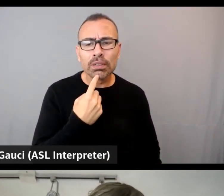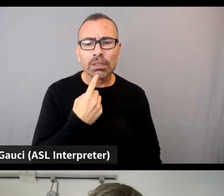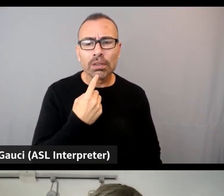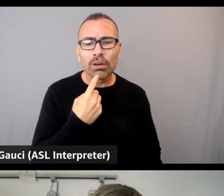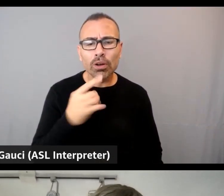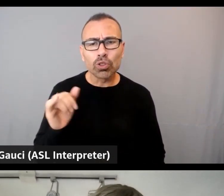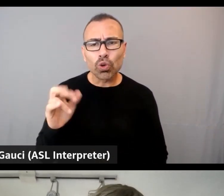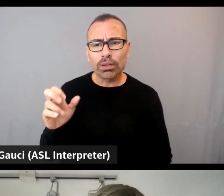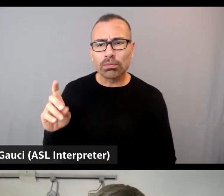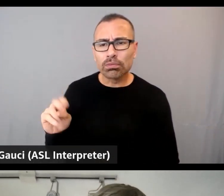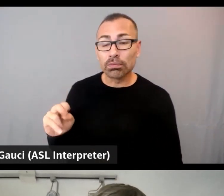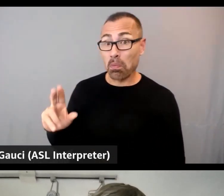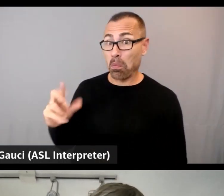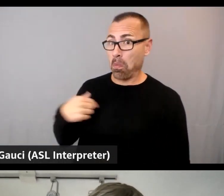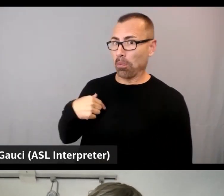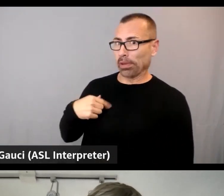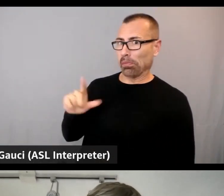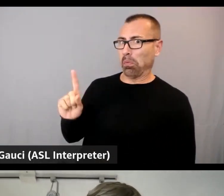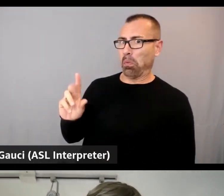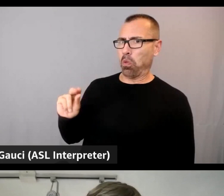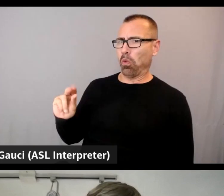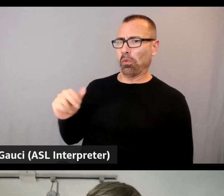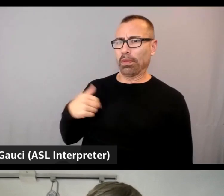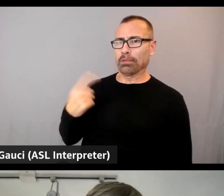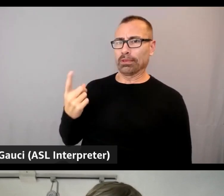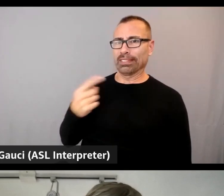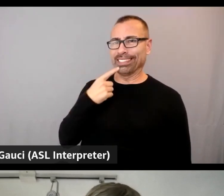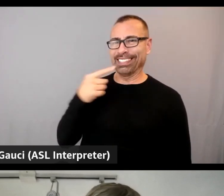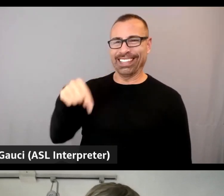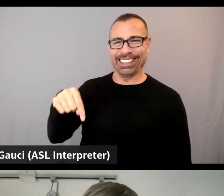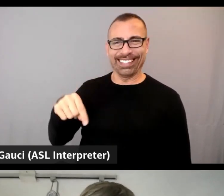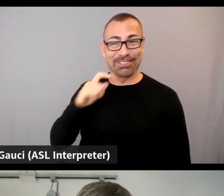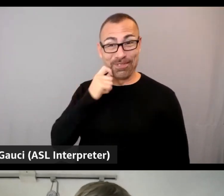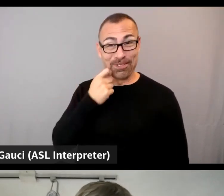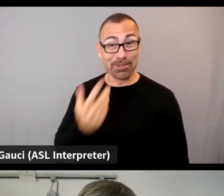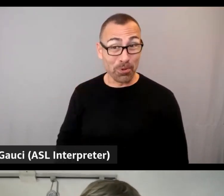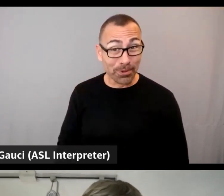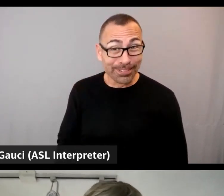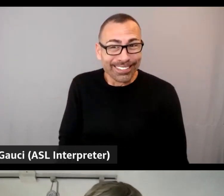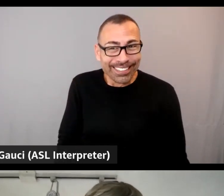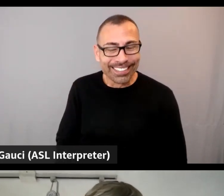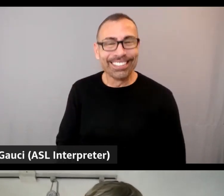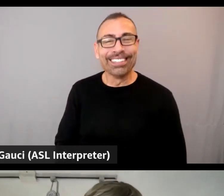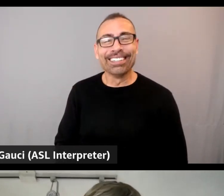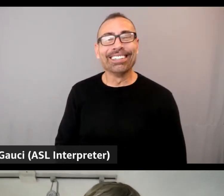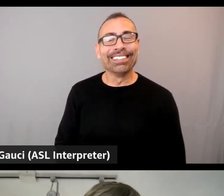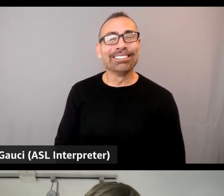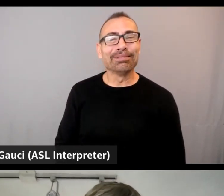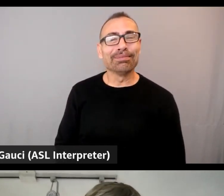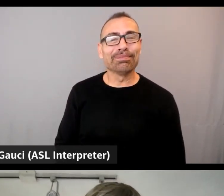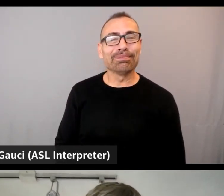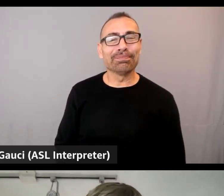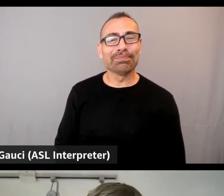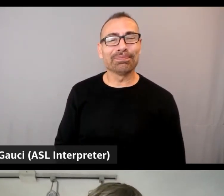Oh no, I was just gonna say that this is very cool. Yeah.